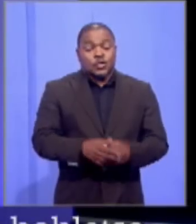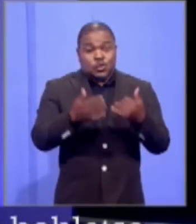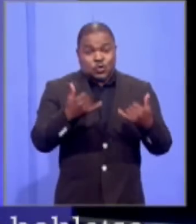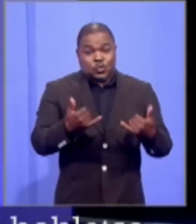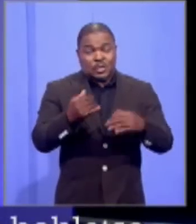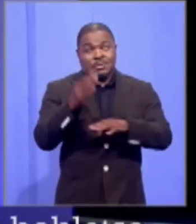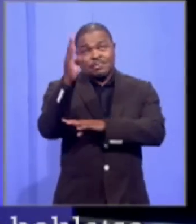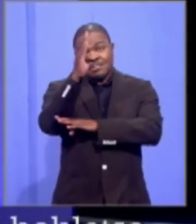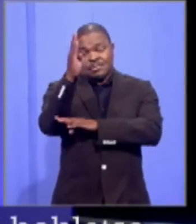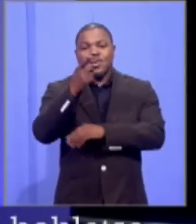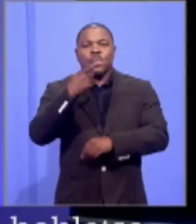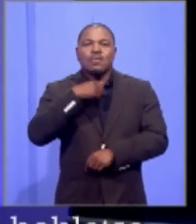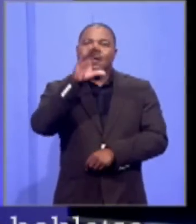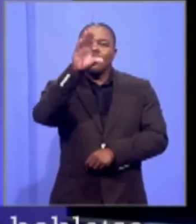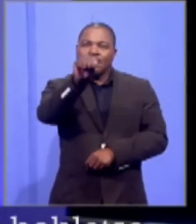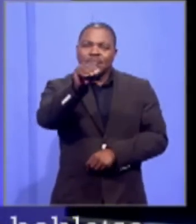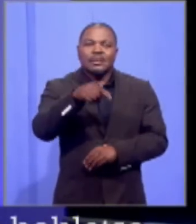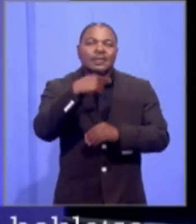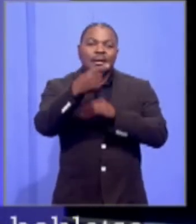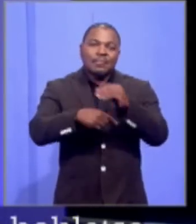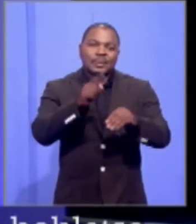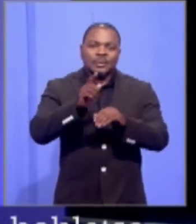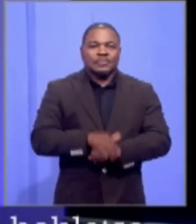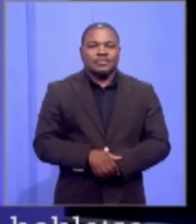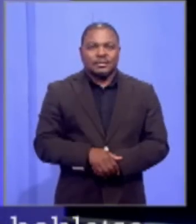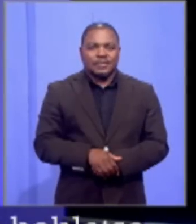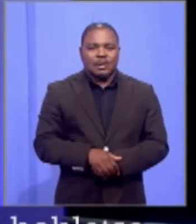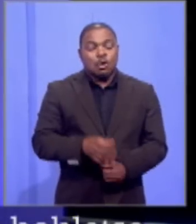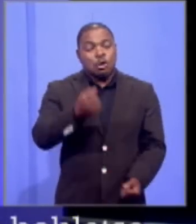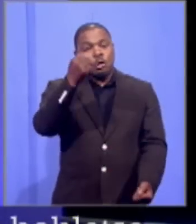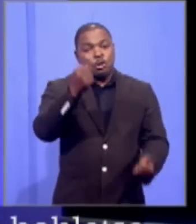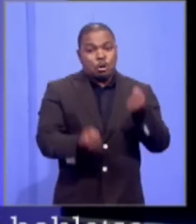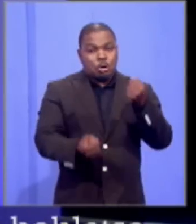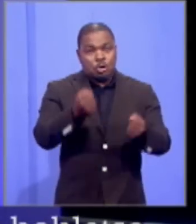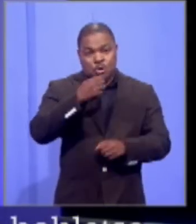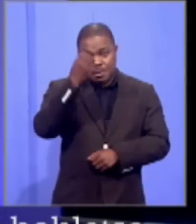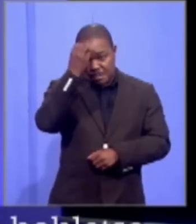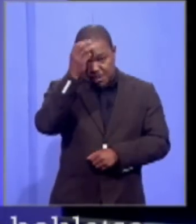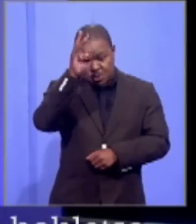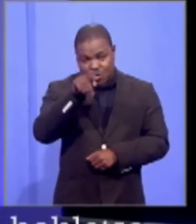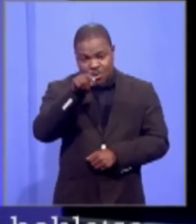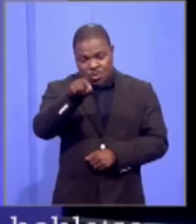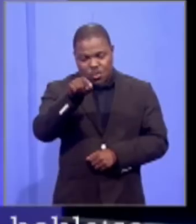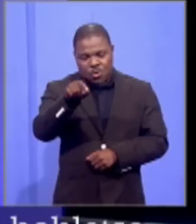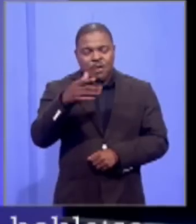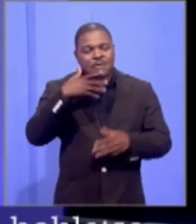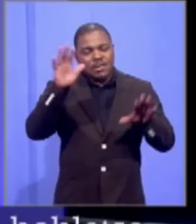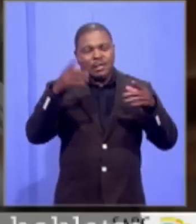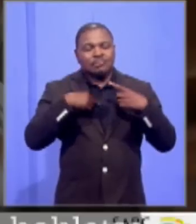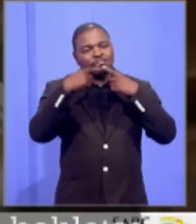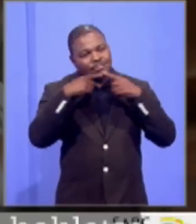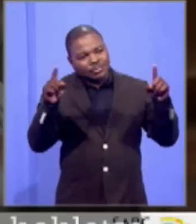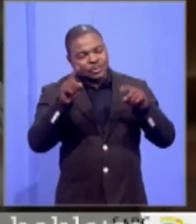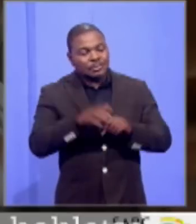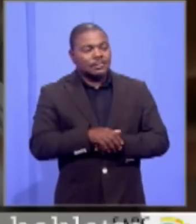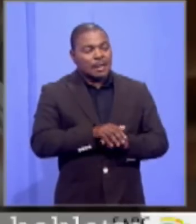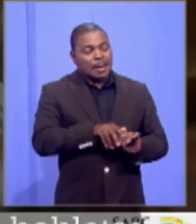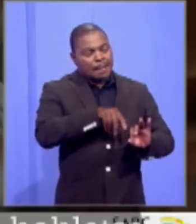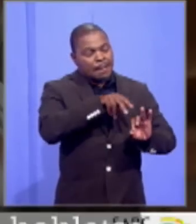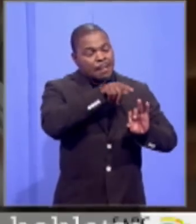Pijana re botšišitše gore maikutlo a gago ke afe morago ga gore kgorotsheko kgolo ya Pretoria e ahlole gore boipolelo